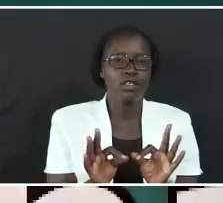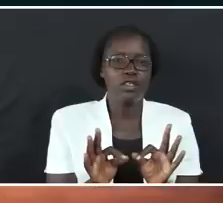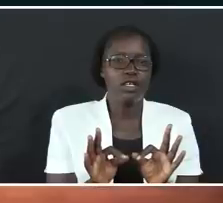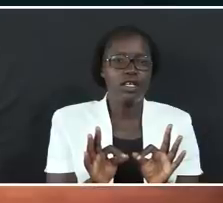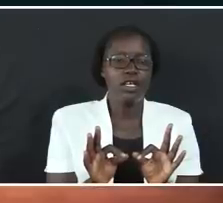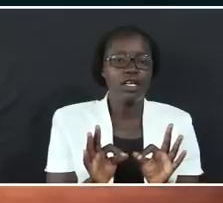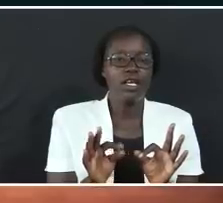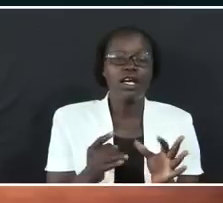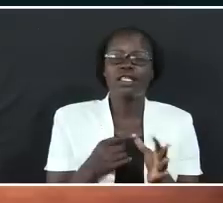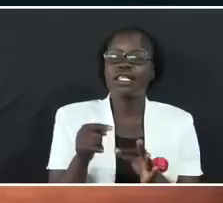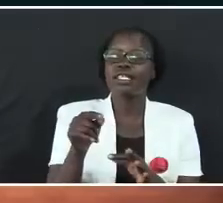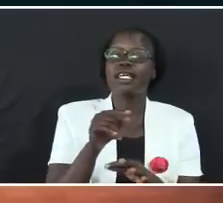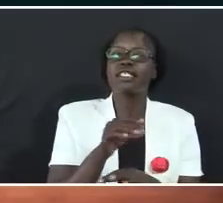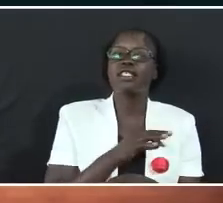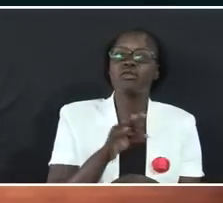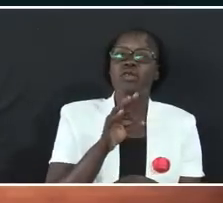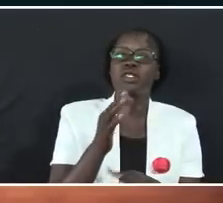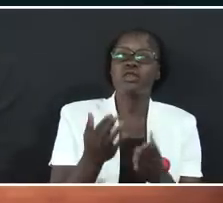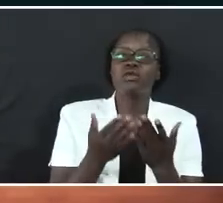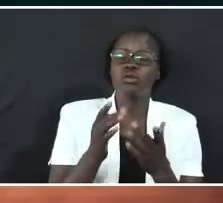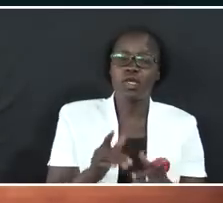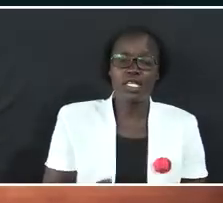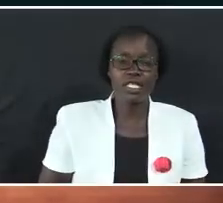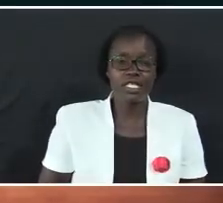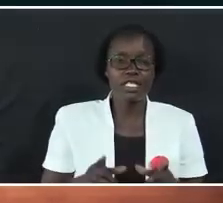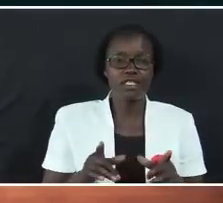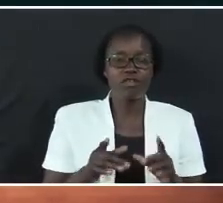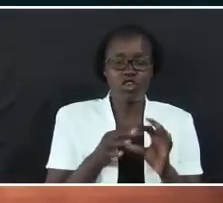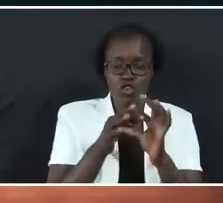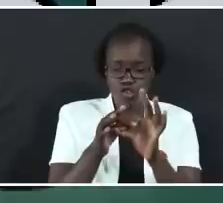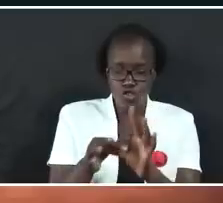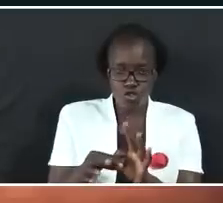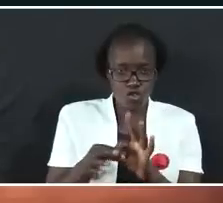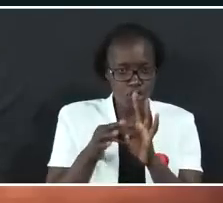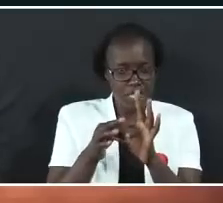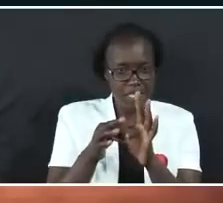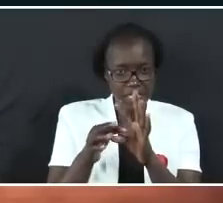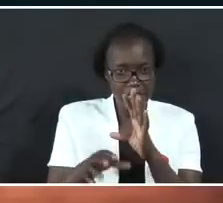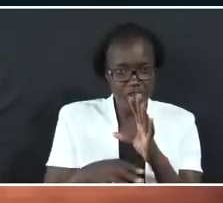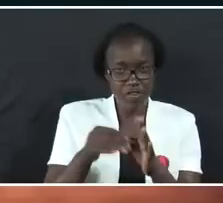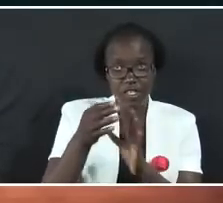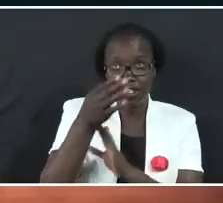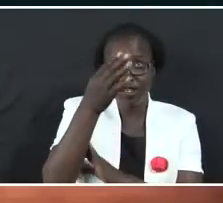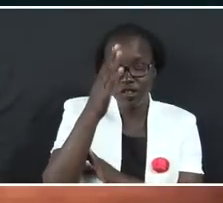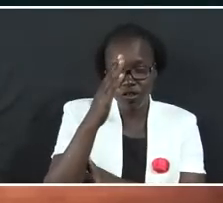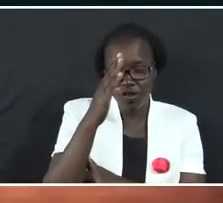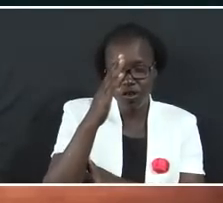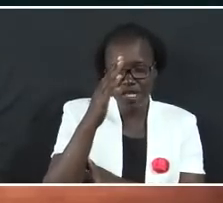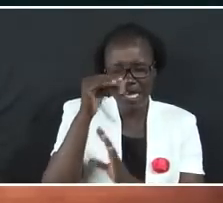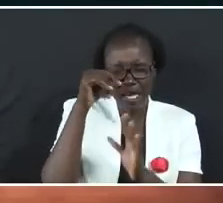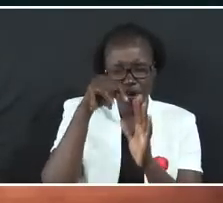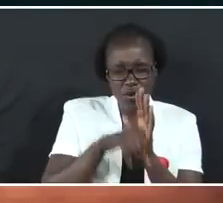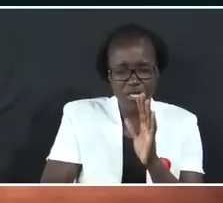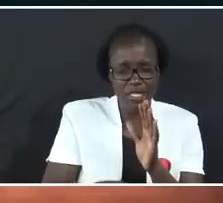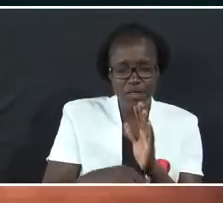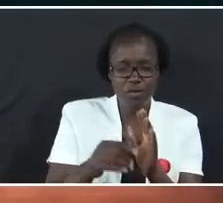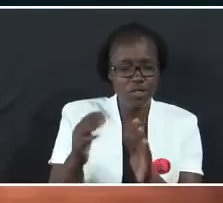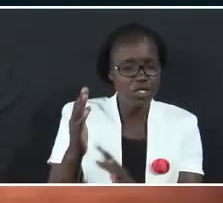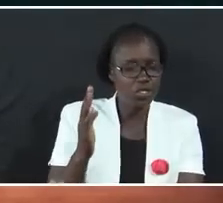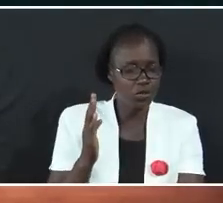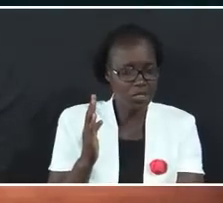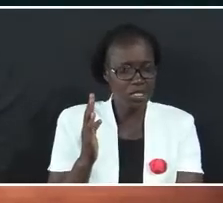Then in that spirit, we may live united and find in God our deep